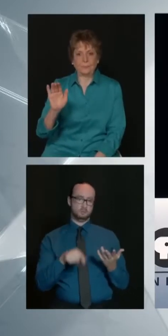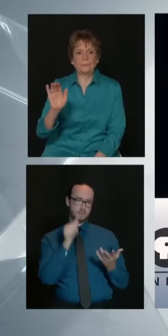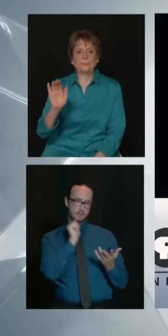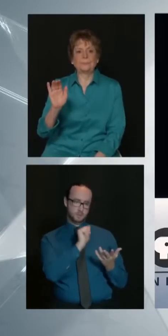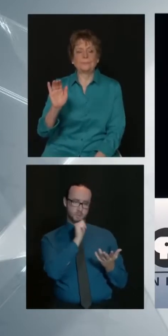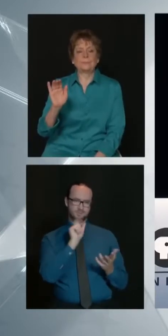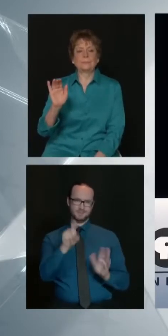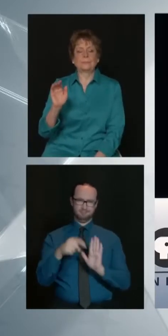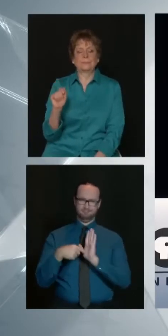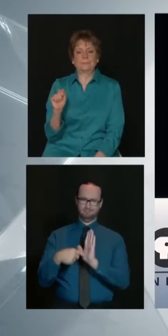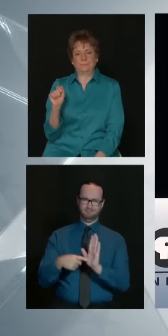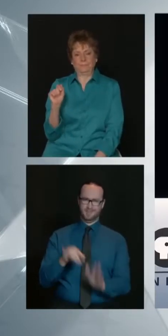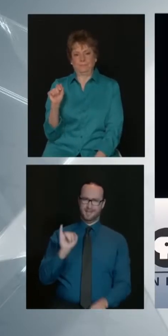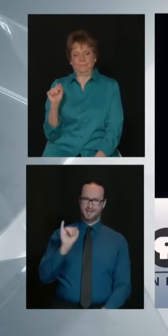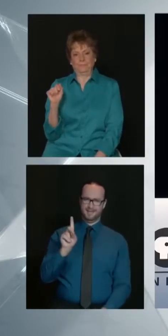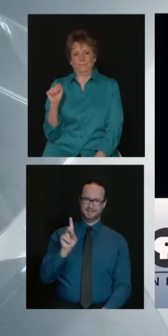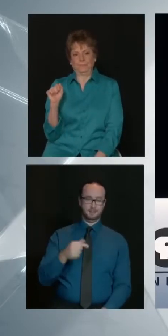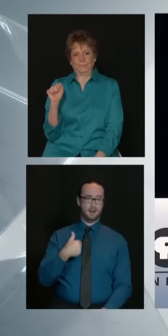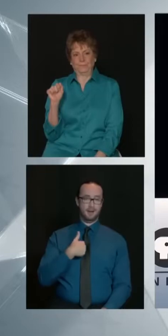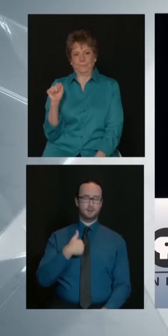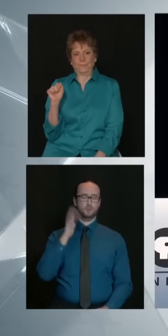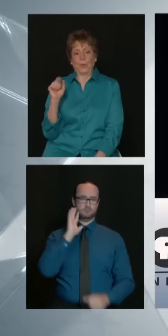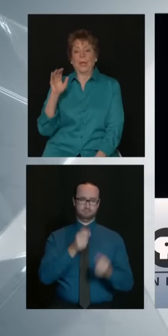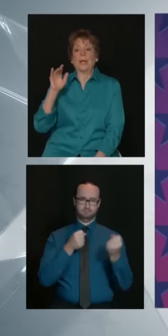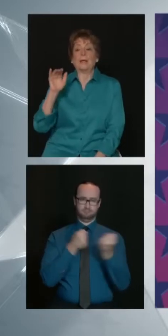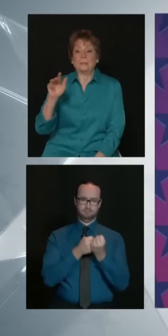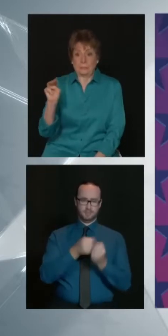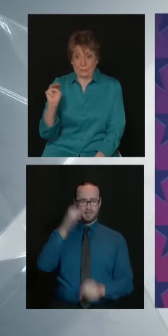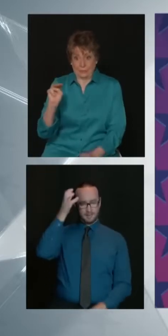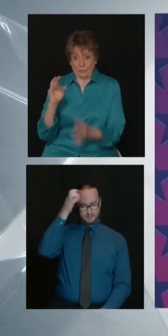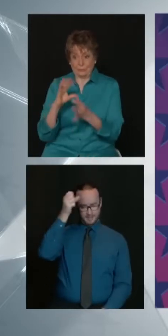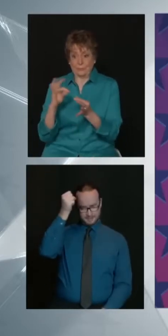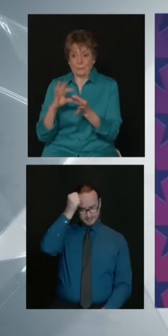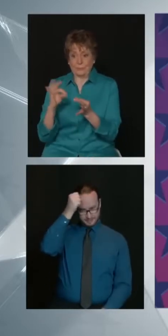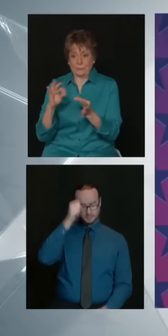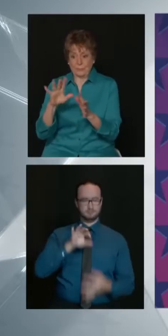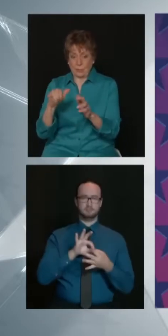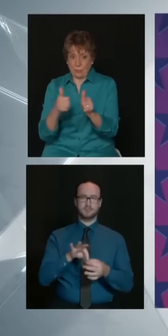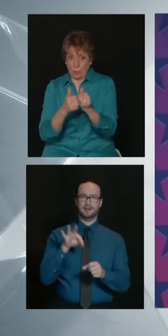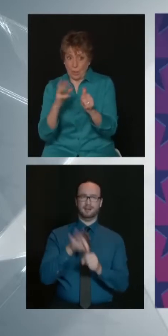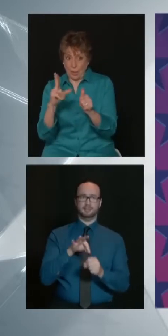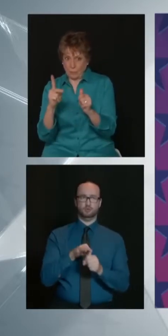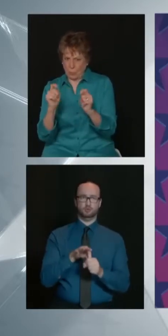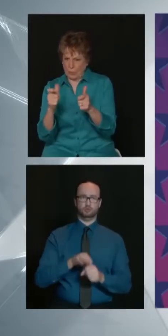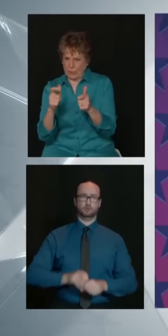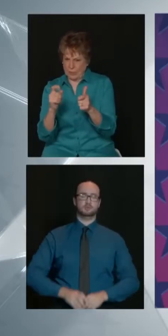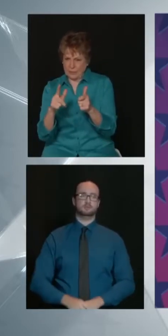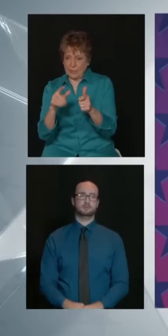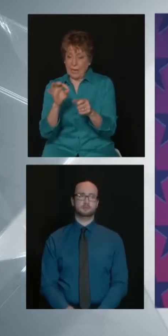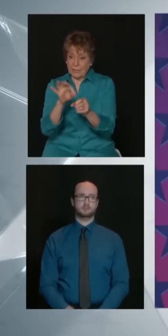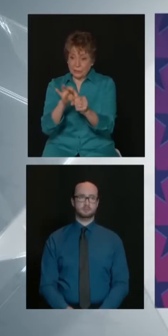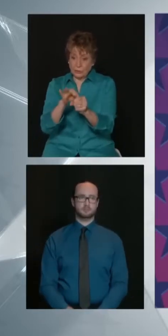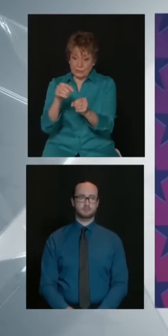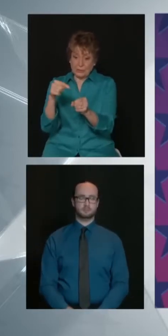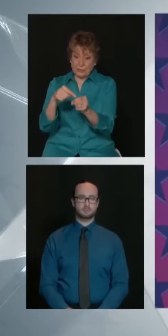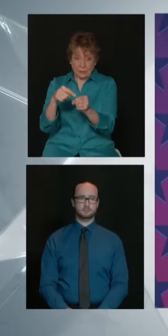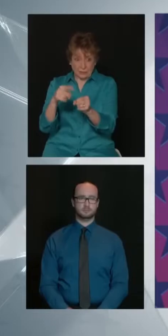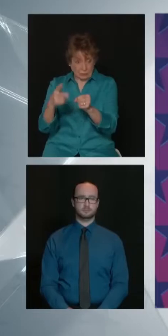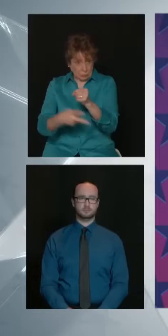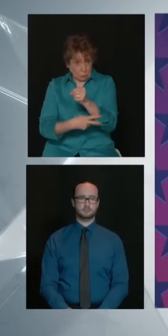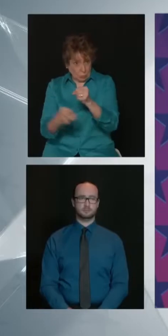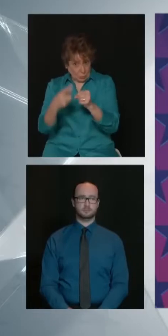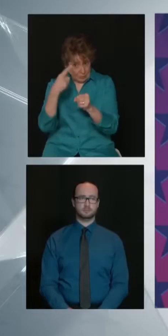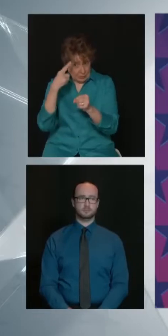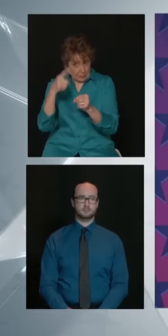common sense election integrity every single time. I need to follow up quickly. Was that election stolen? Was it rigged in